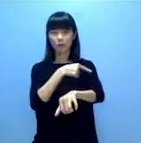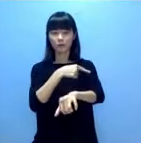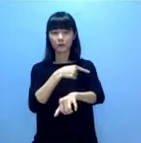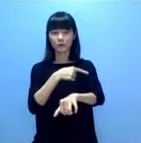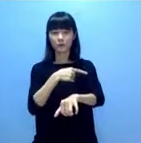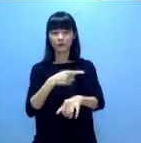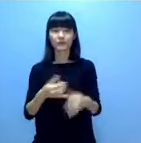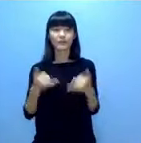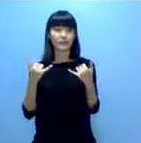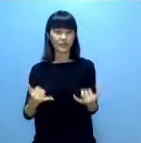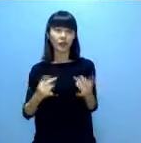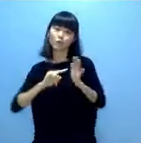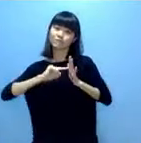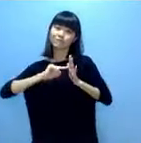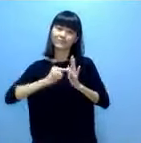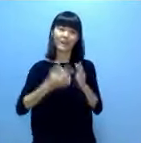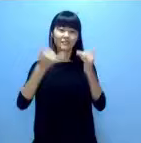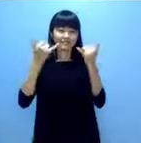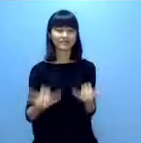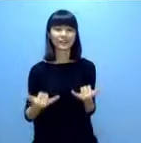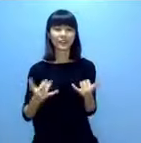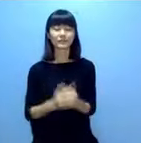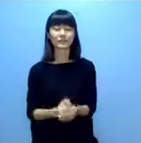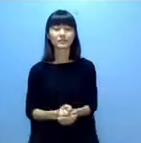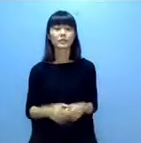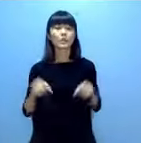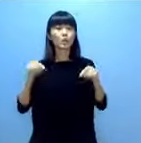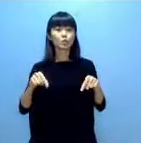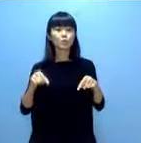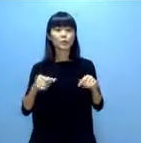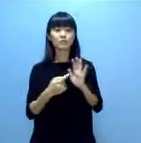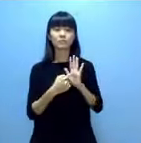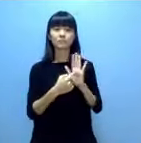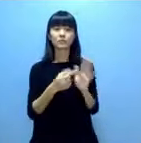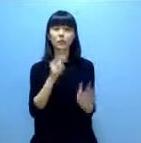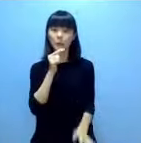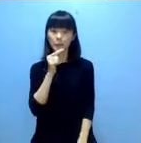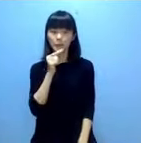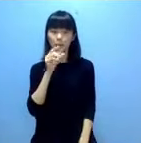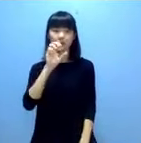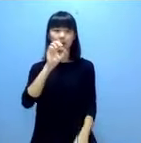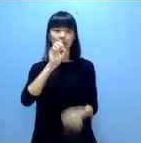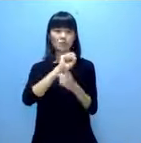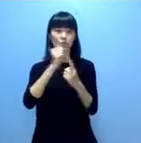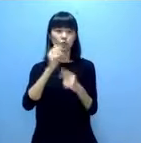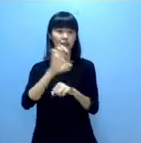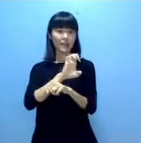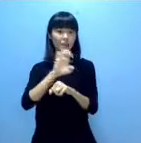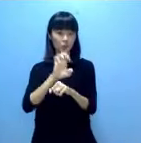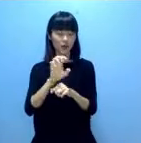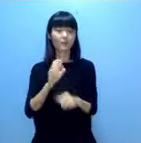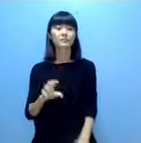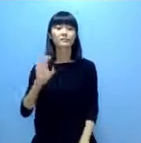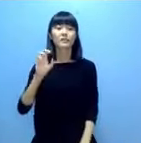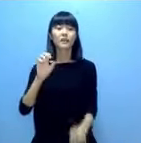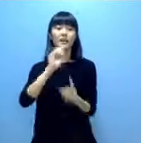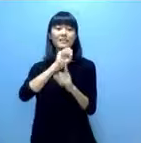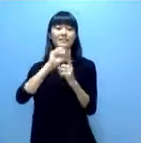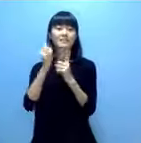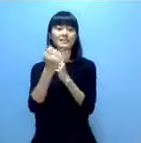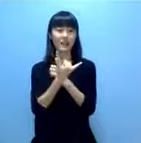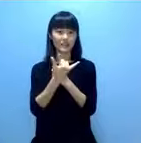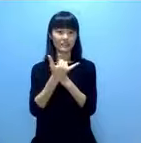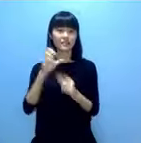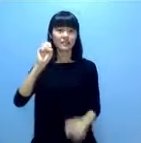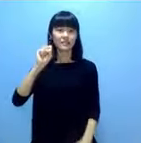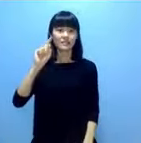into it right now. The social enterprise that we are featuring today is none other than Society